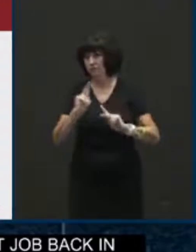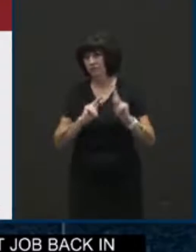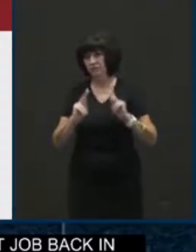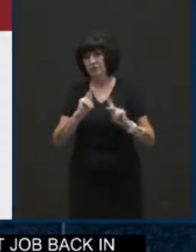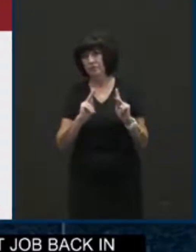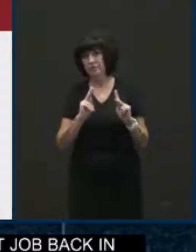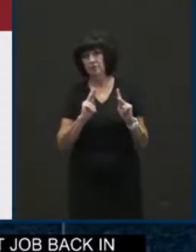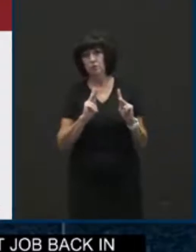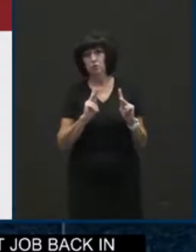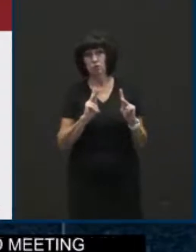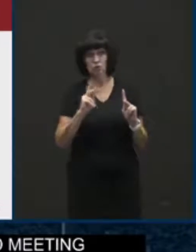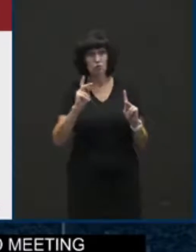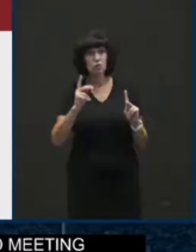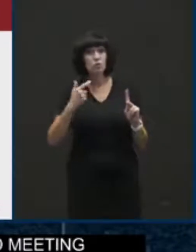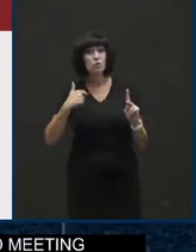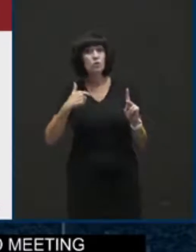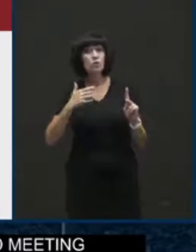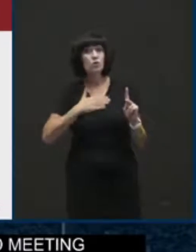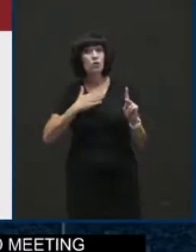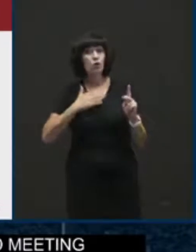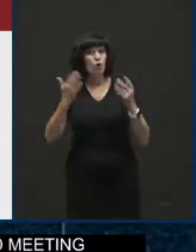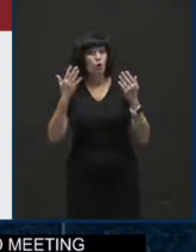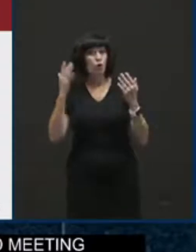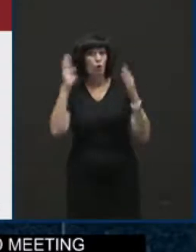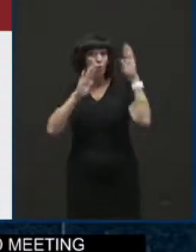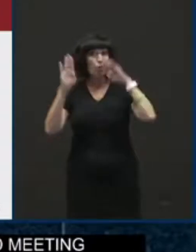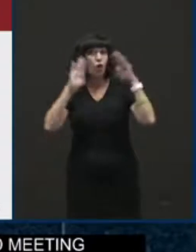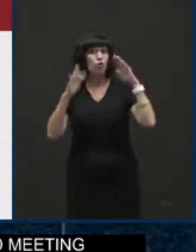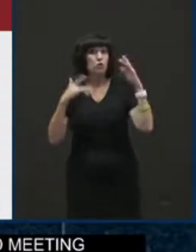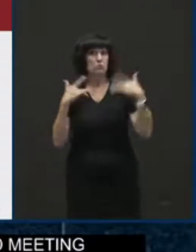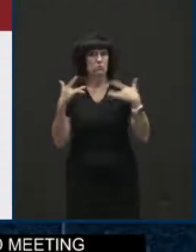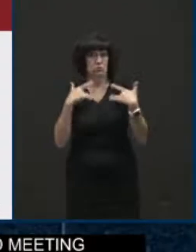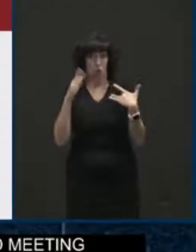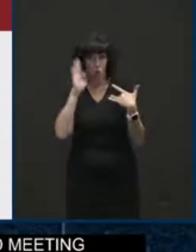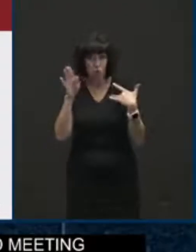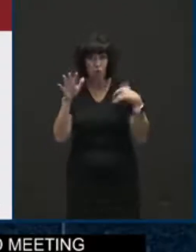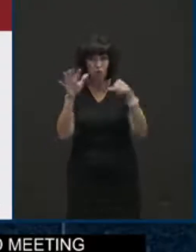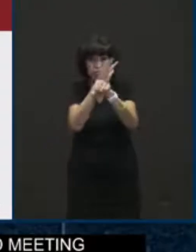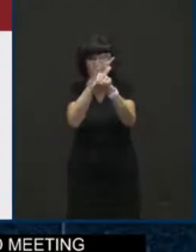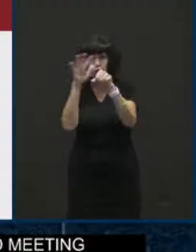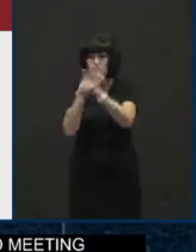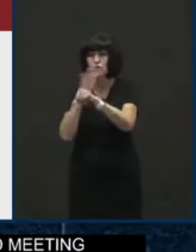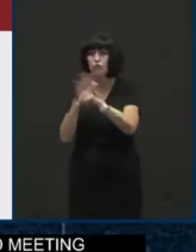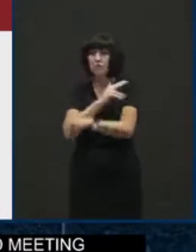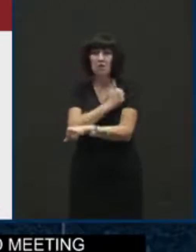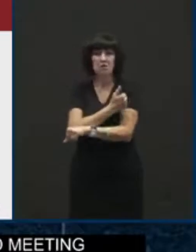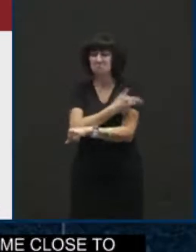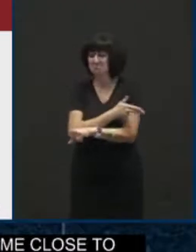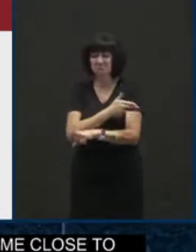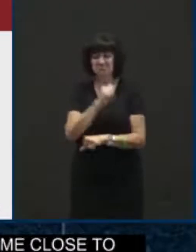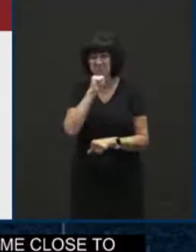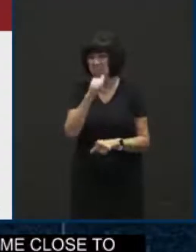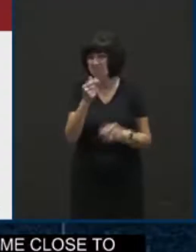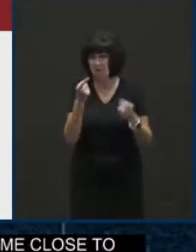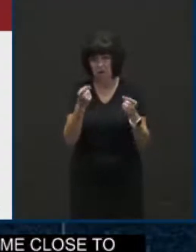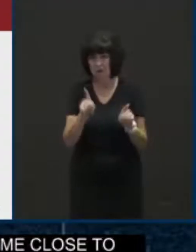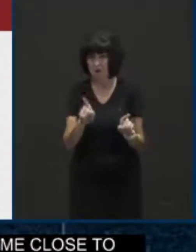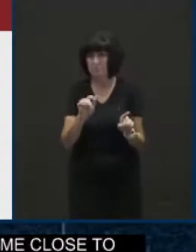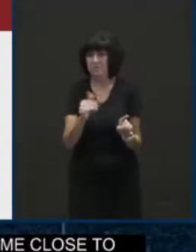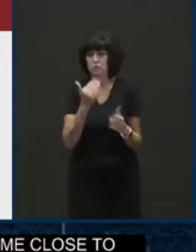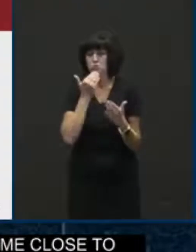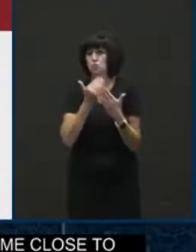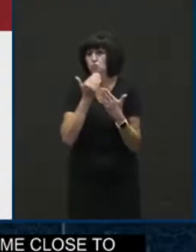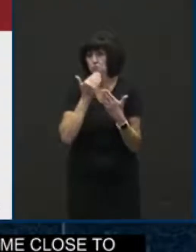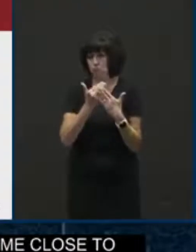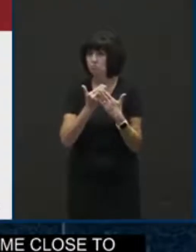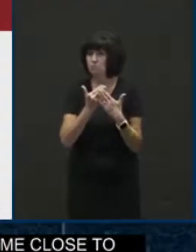our capacity, either in terms of hospital rooms nor in terms of the ventilator equipment that's necessary